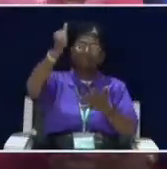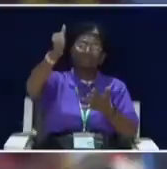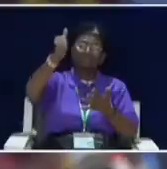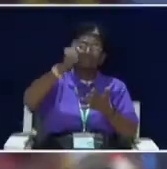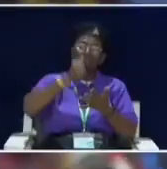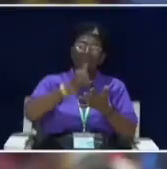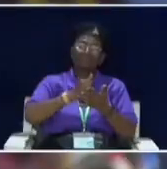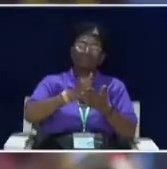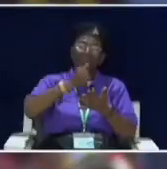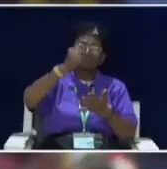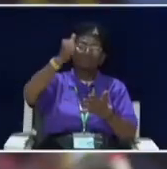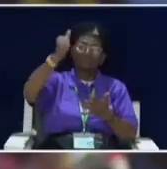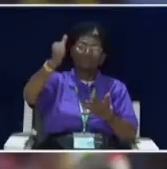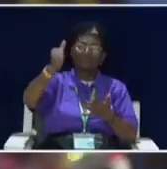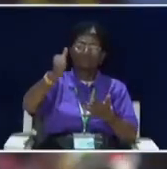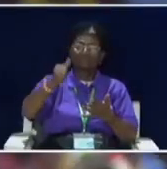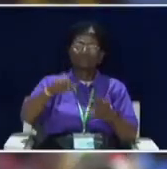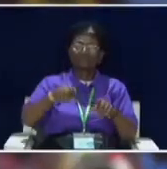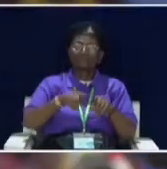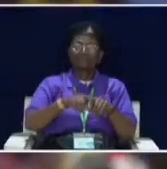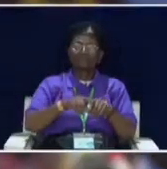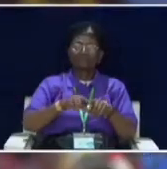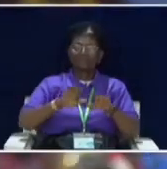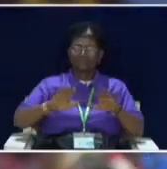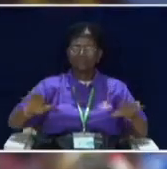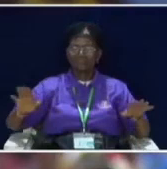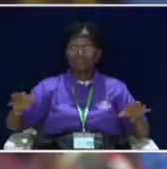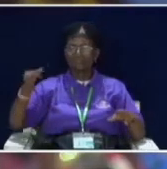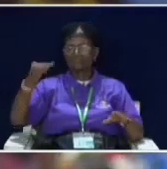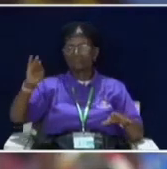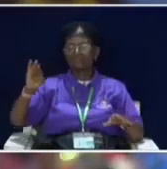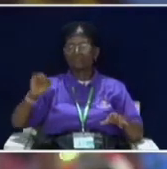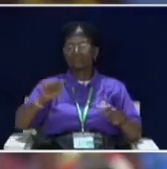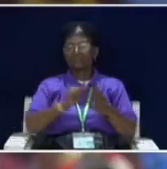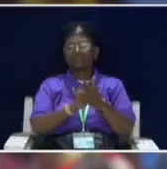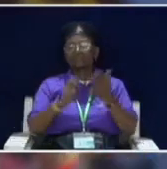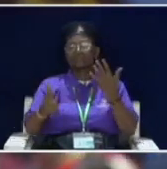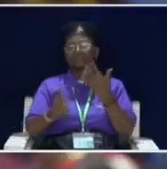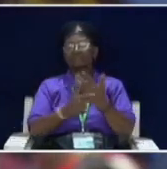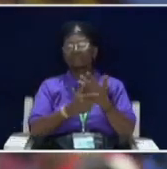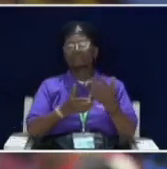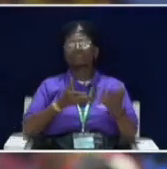Amen. Amen. So, children of March, shout another